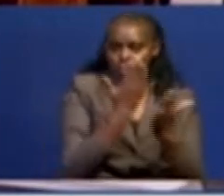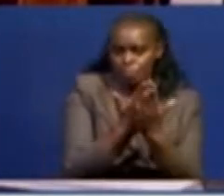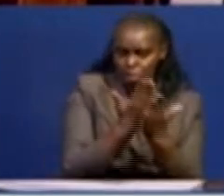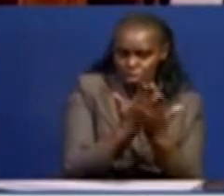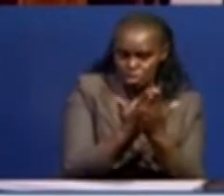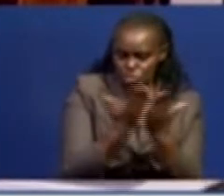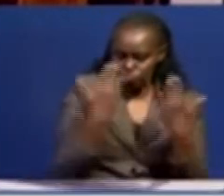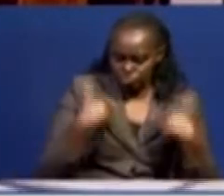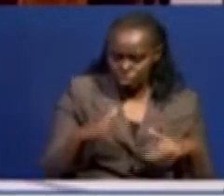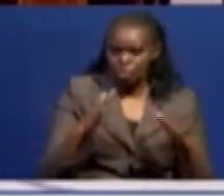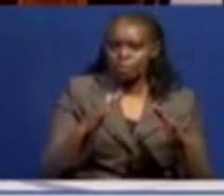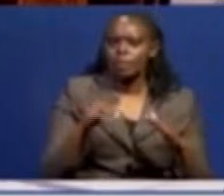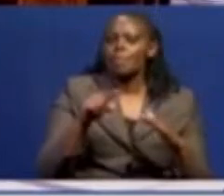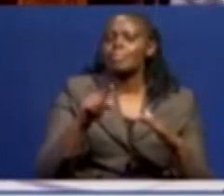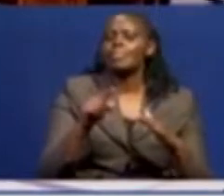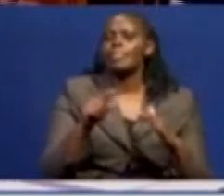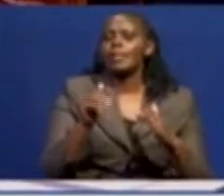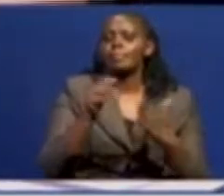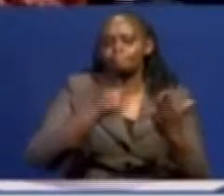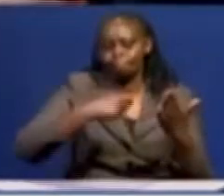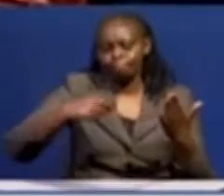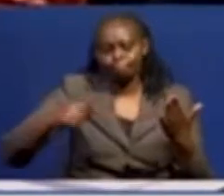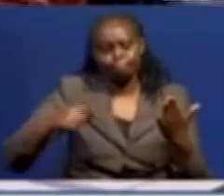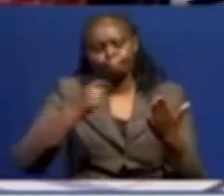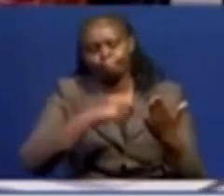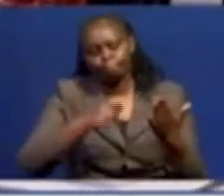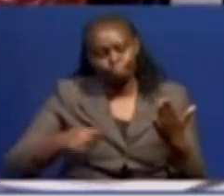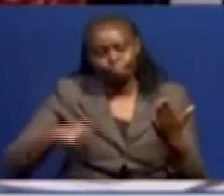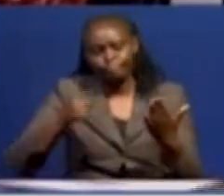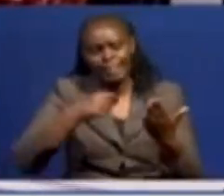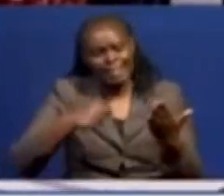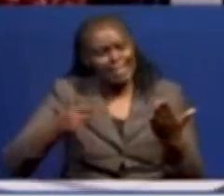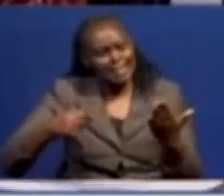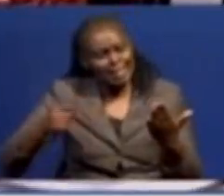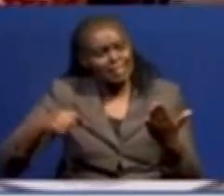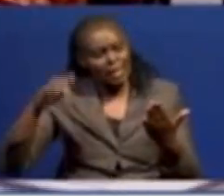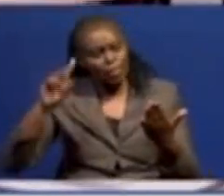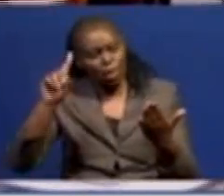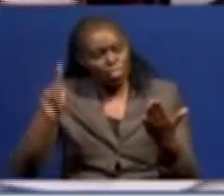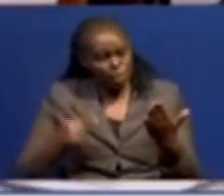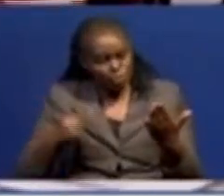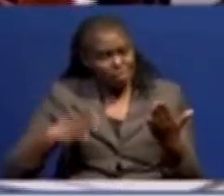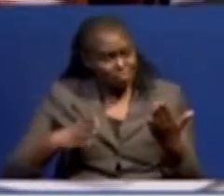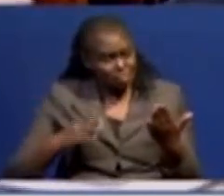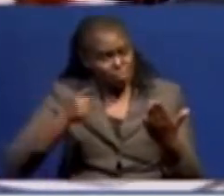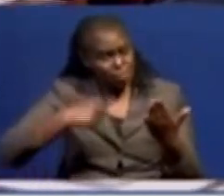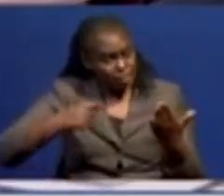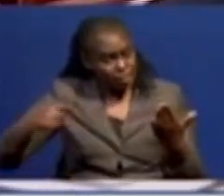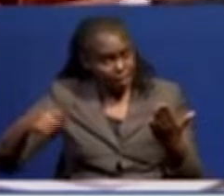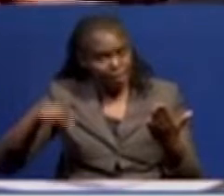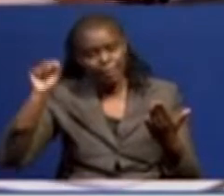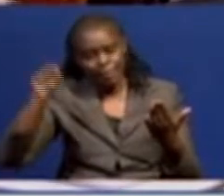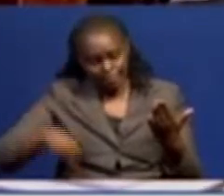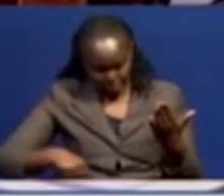brought this petition to the County Assembly. Did they append their signatures to that particular petition in support? Yes.